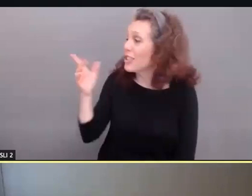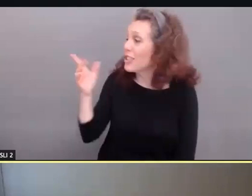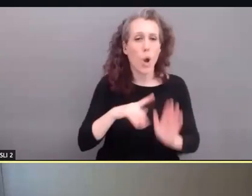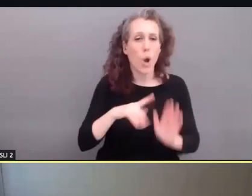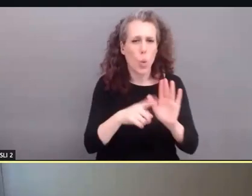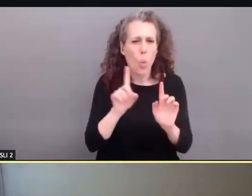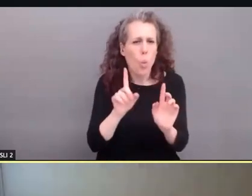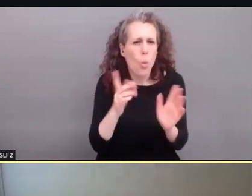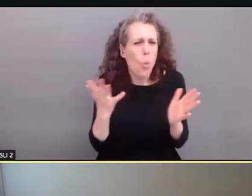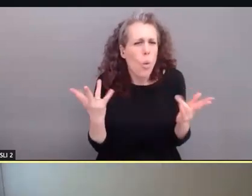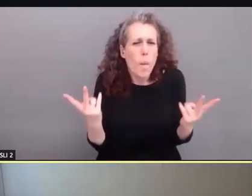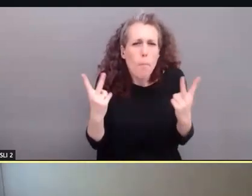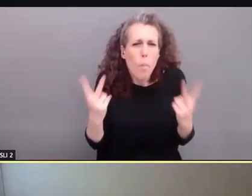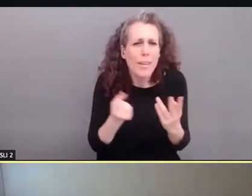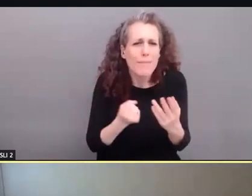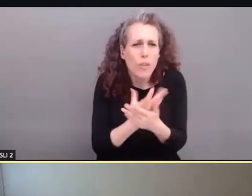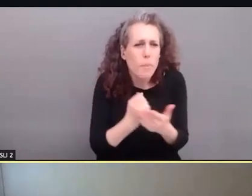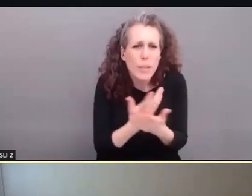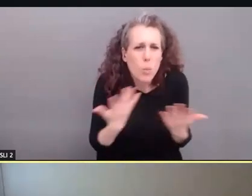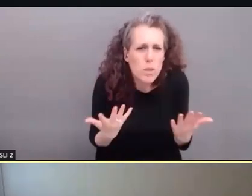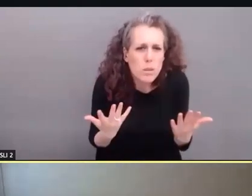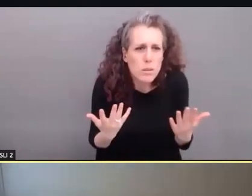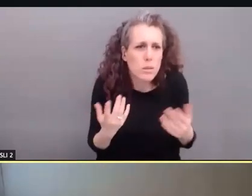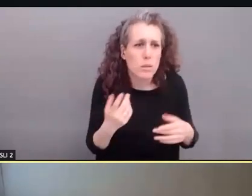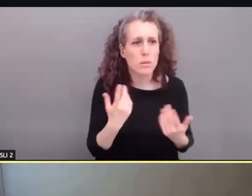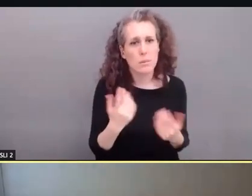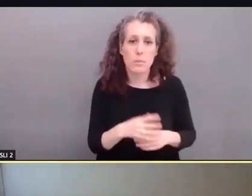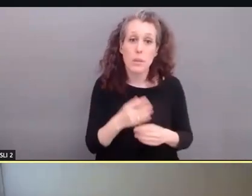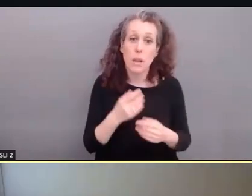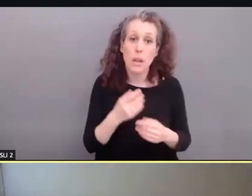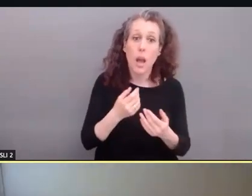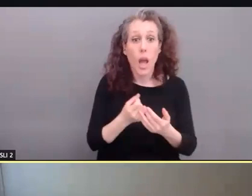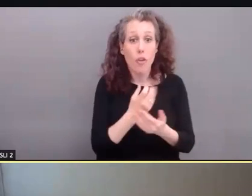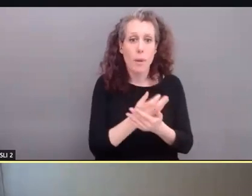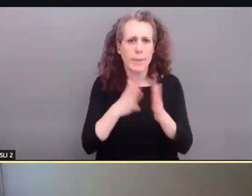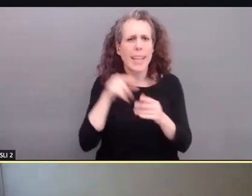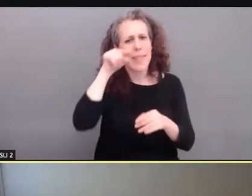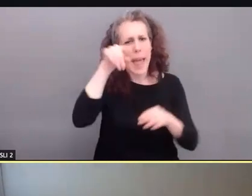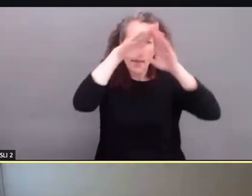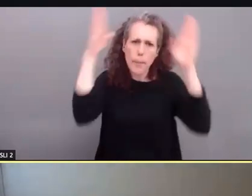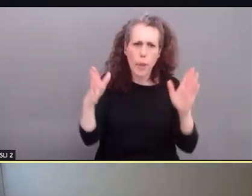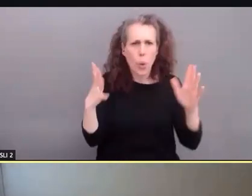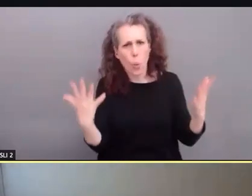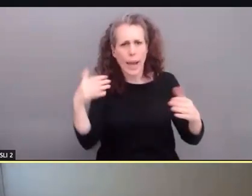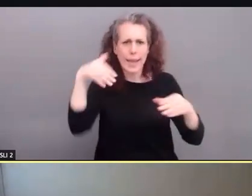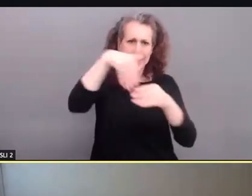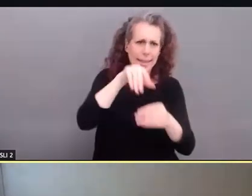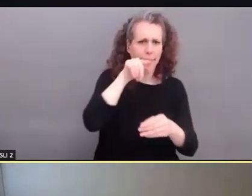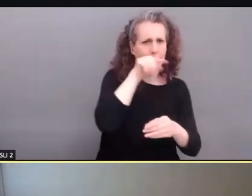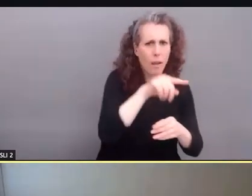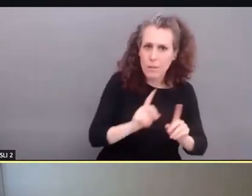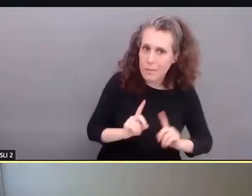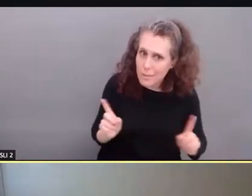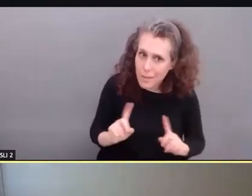when it comes to information. It's not just about what's in this, in a particular building, particular built environment. It's also